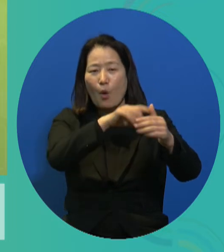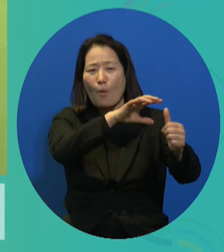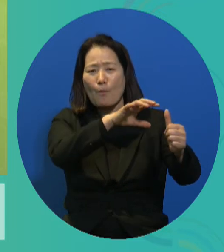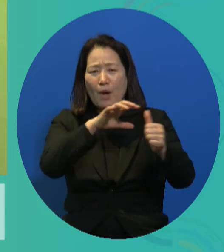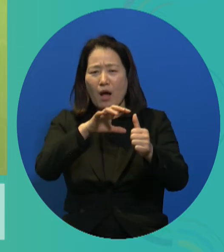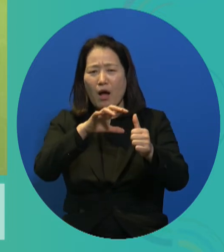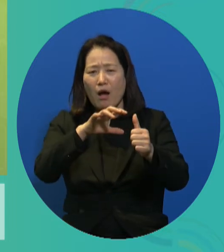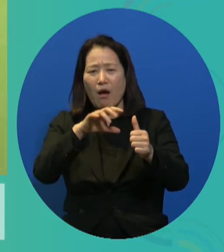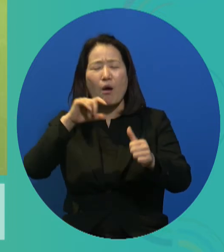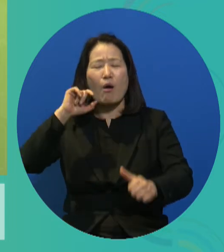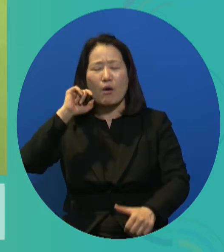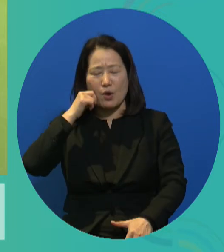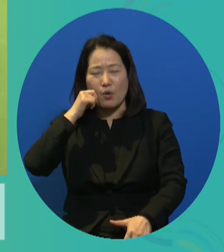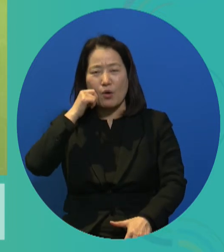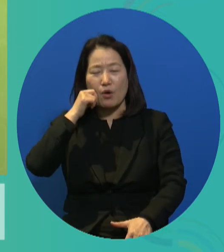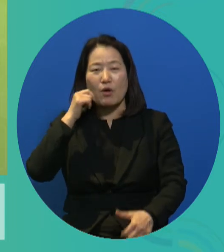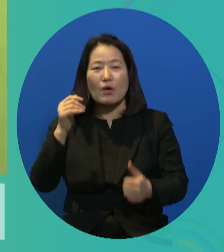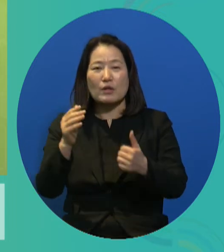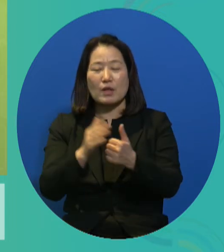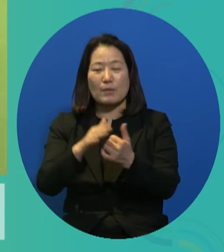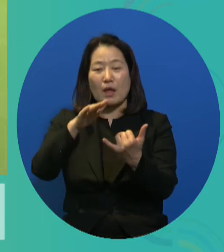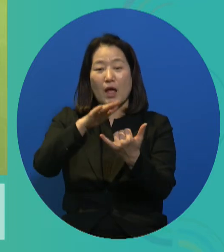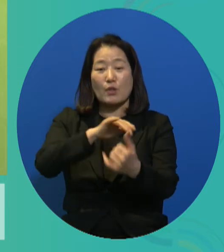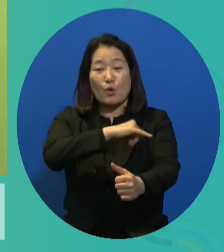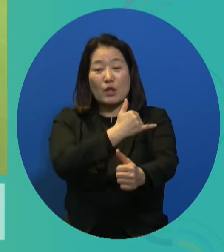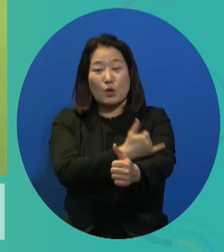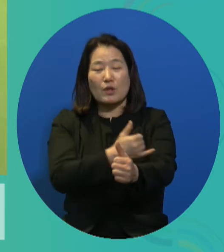been ratified, similarly for the same reason with